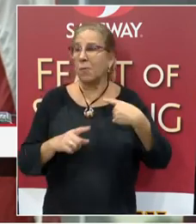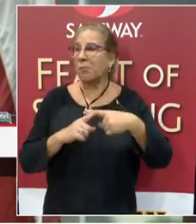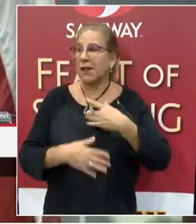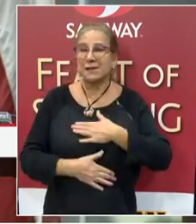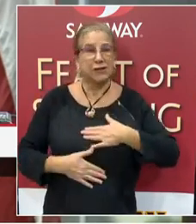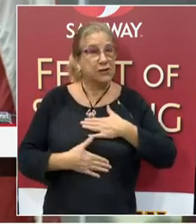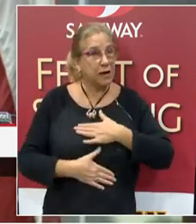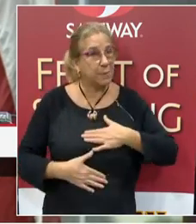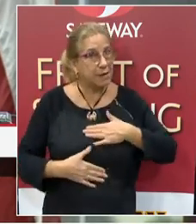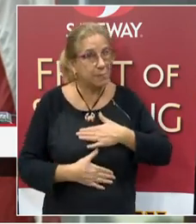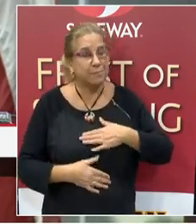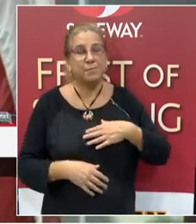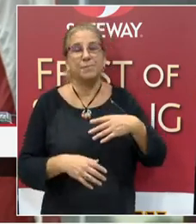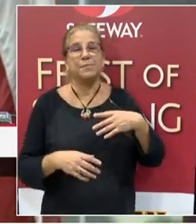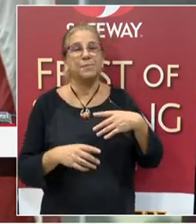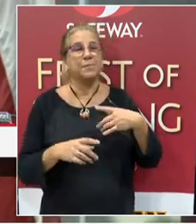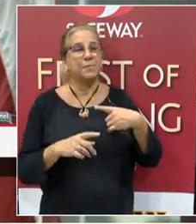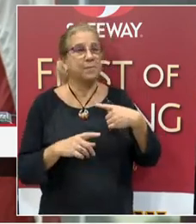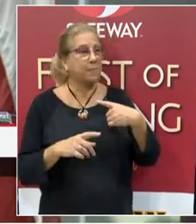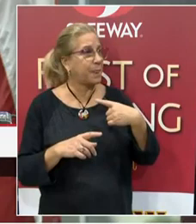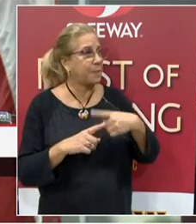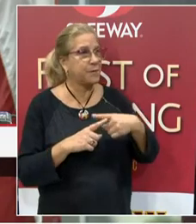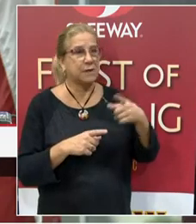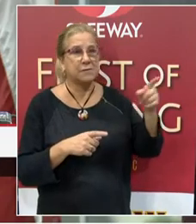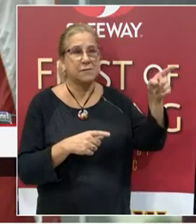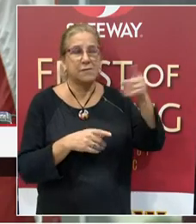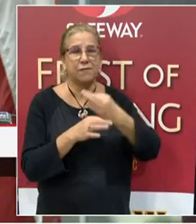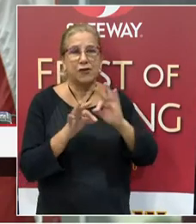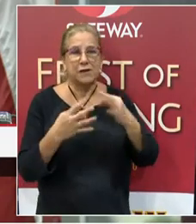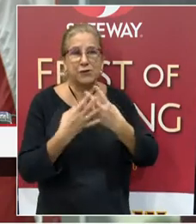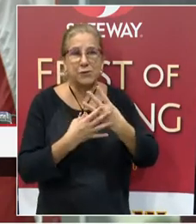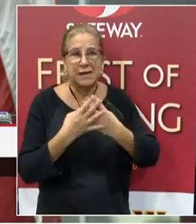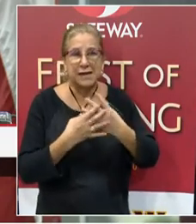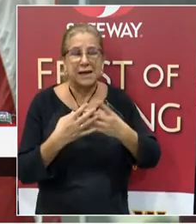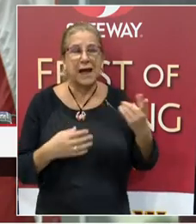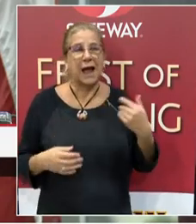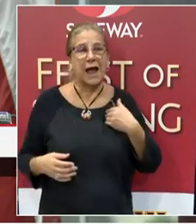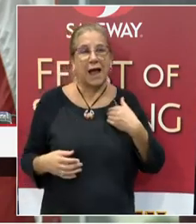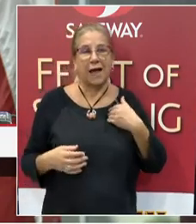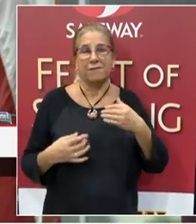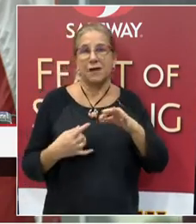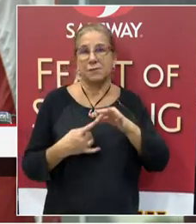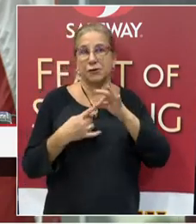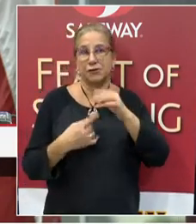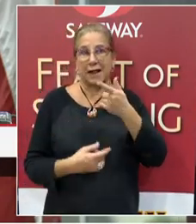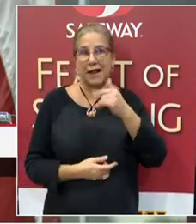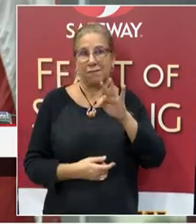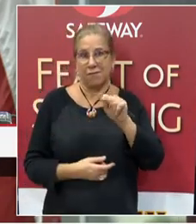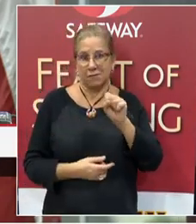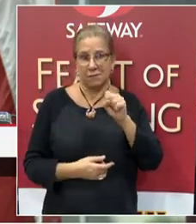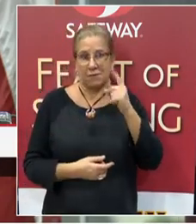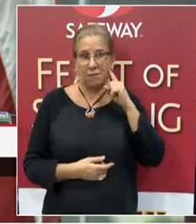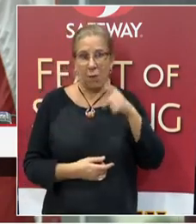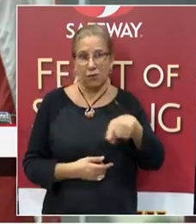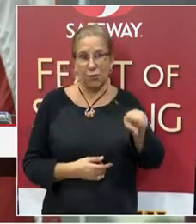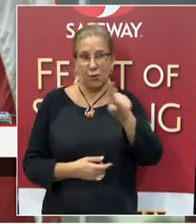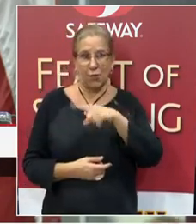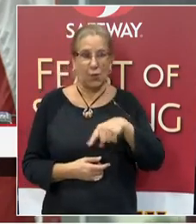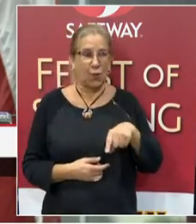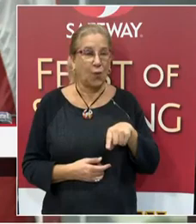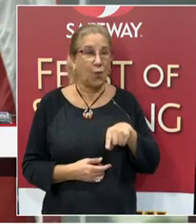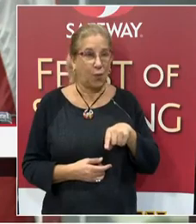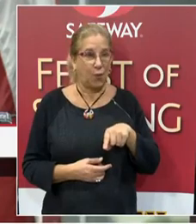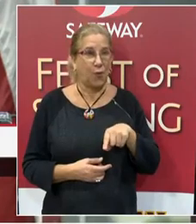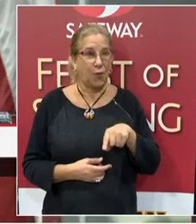got some special gifts. Each of you plays such an important role in the lives of your family, friends,